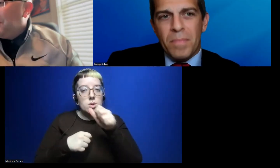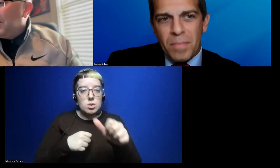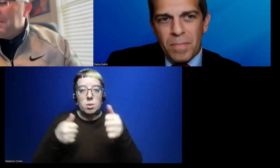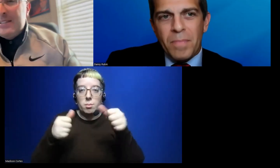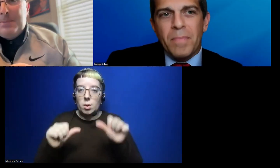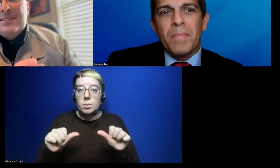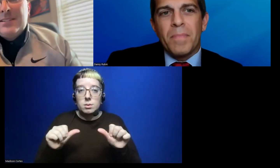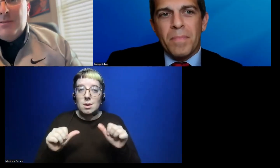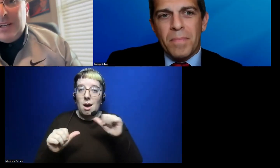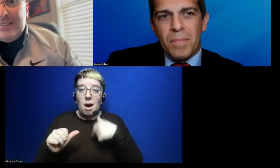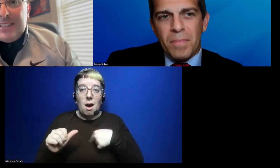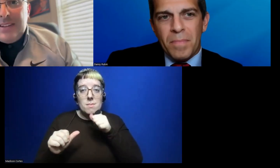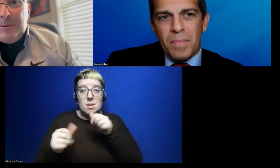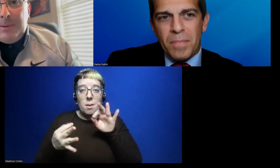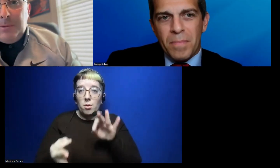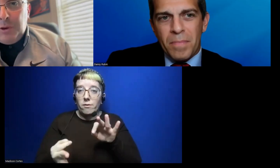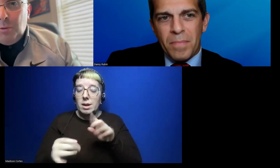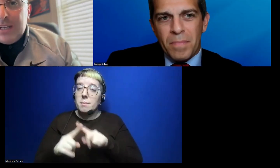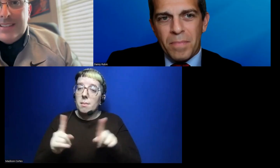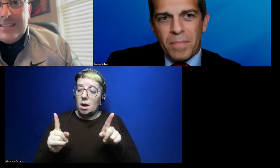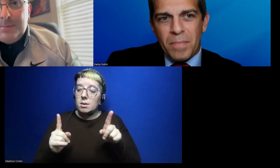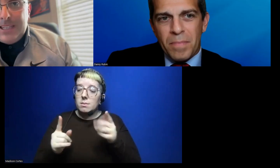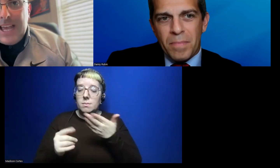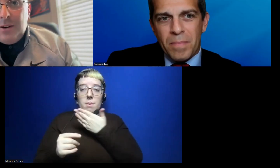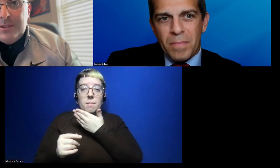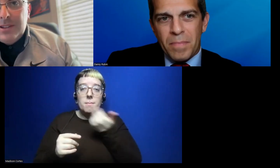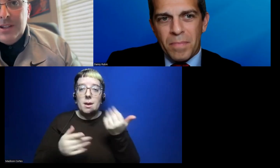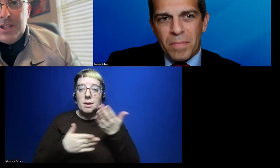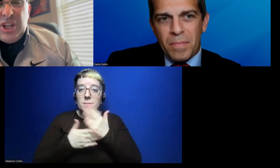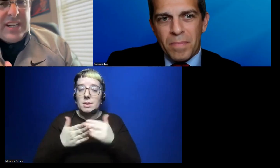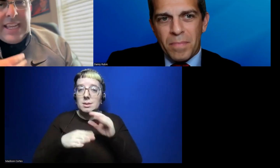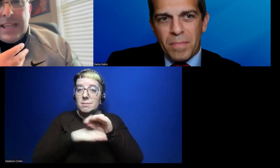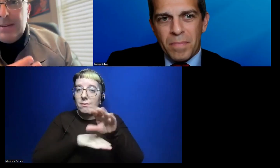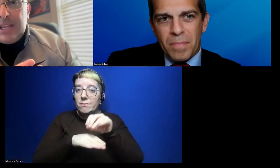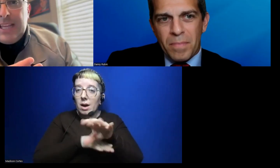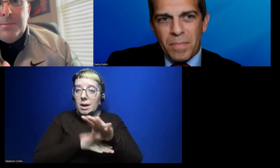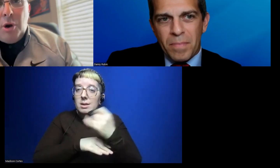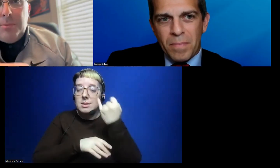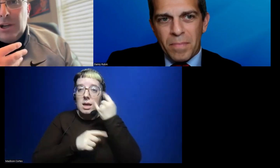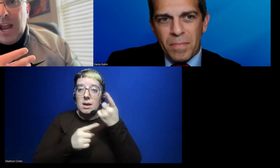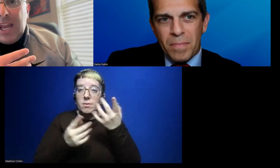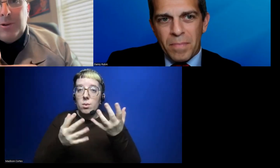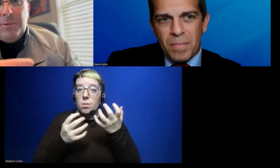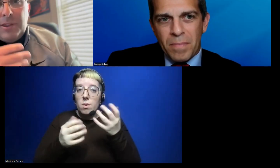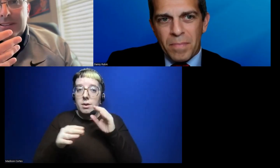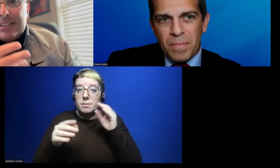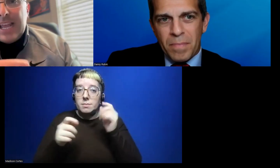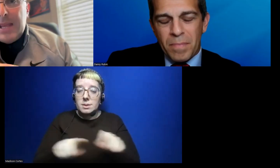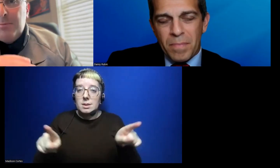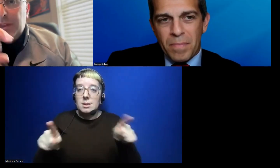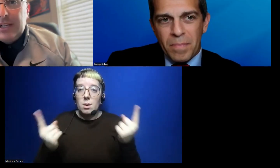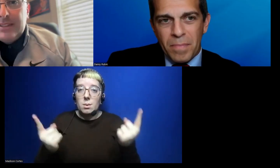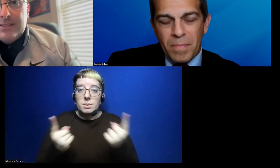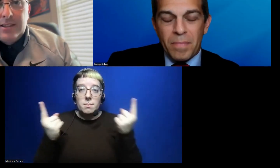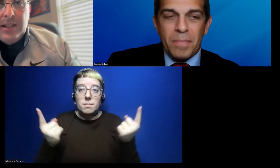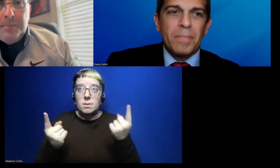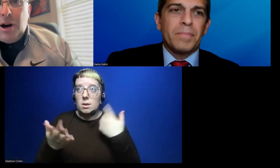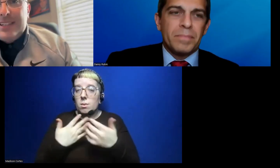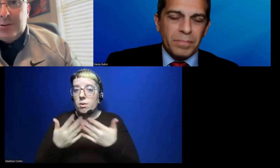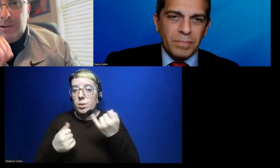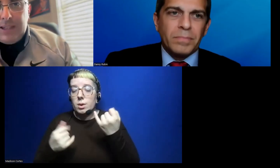that. One of the best pieces of advice I can give to people, if you want to send something out, you're in the heat of the moment, you're angry, whether it's a game, whether